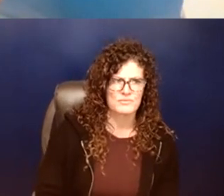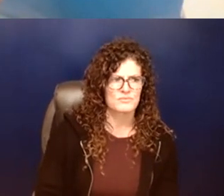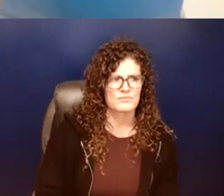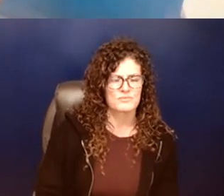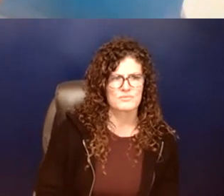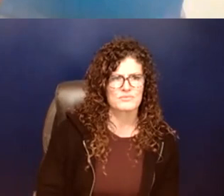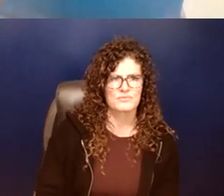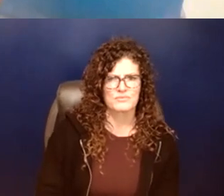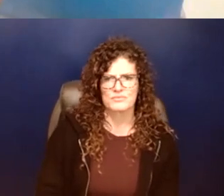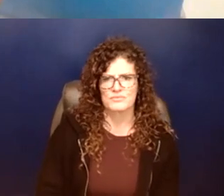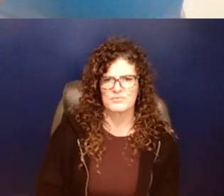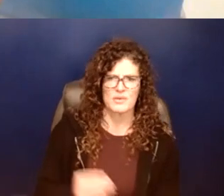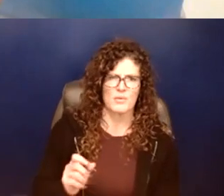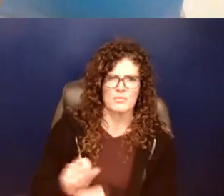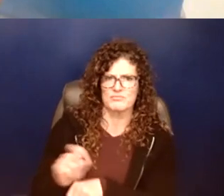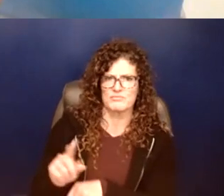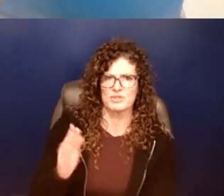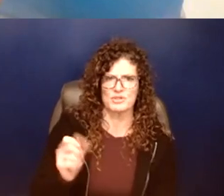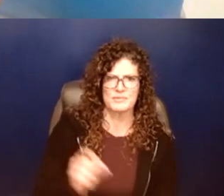and update you on the chat.